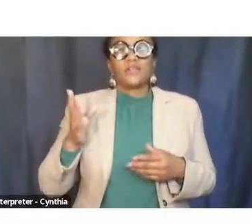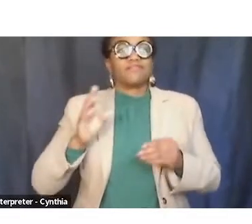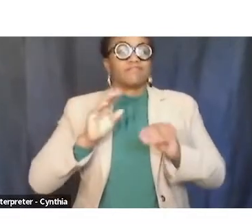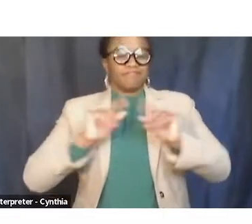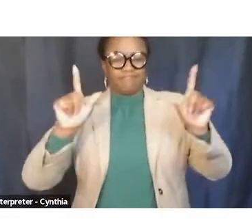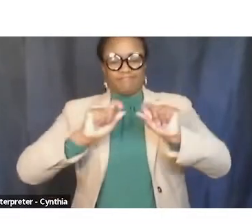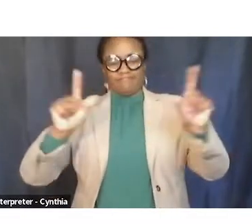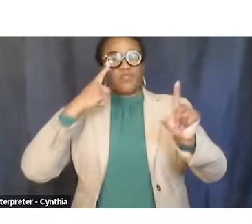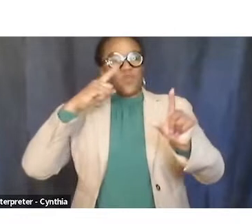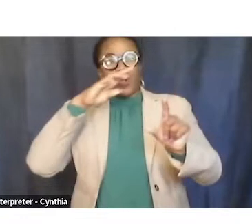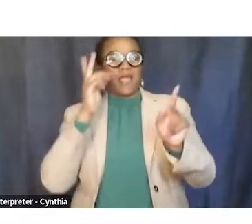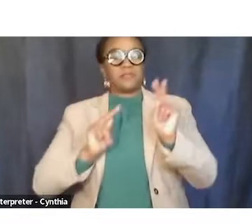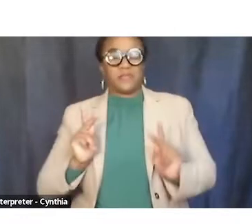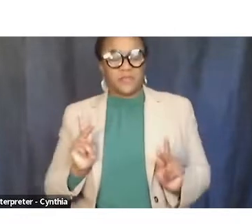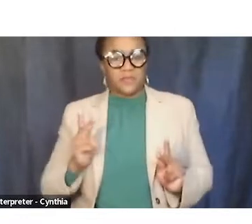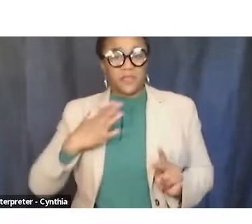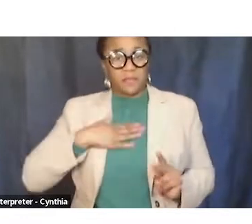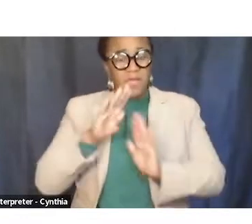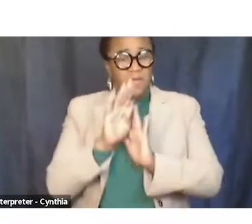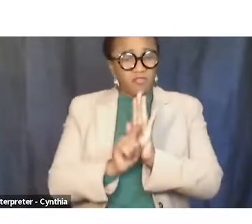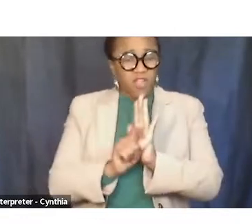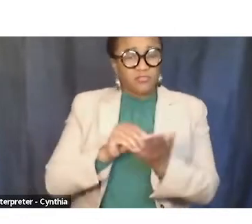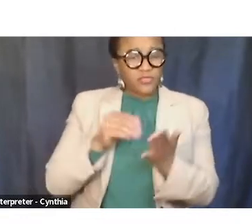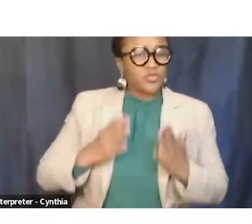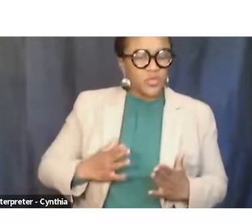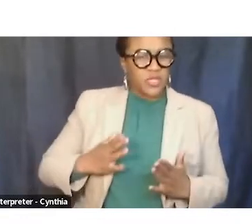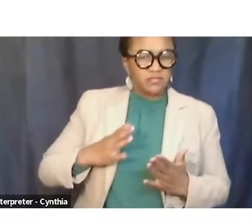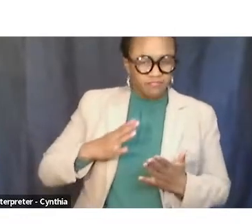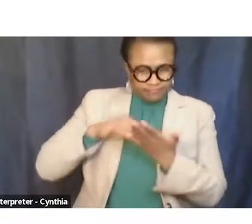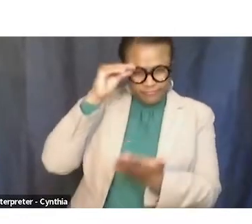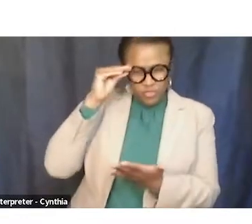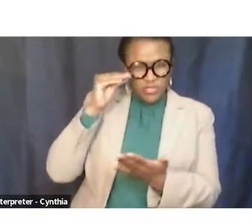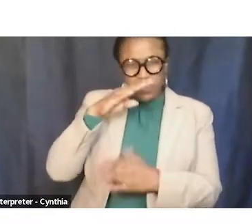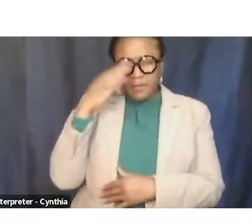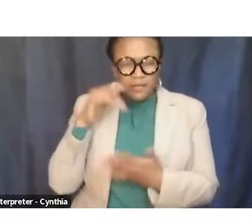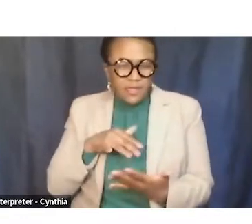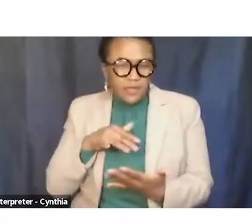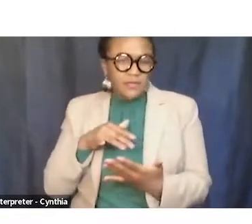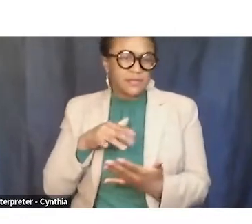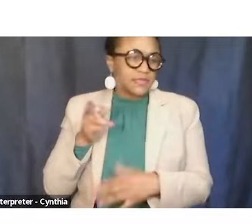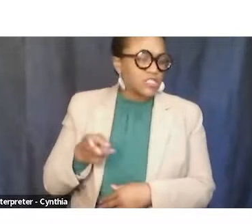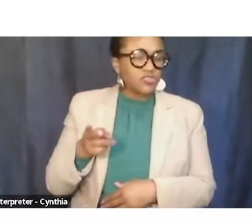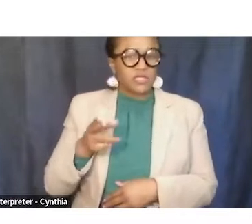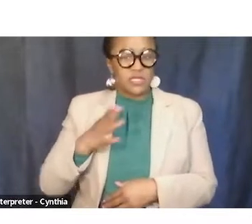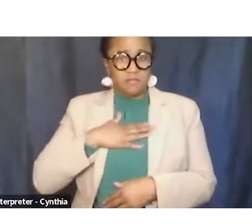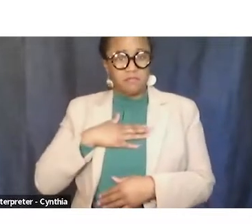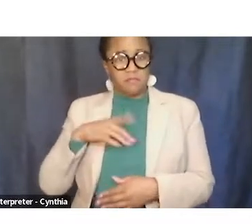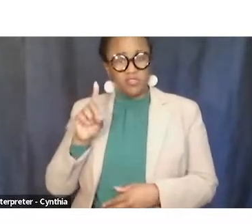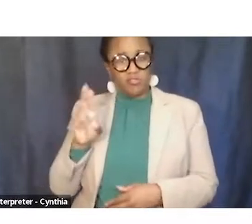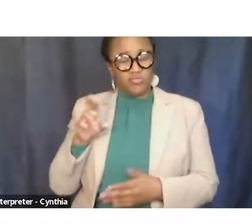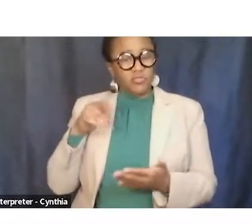country itself. My background as a student and a scholar of Black studies and Black history, combined with my doctoral studies in the